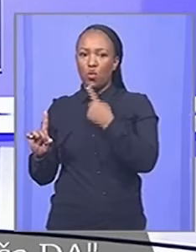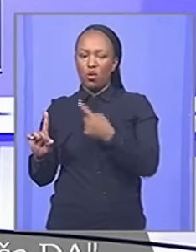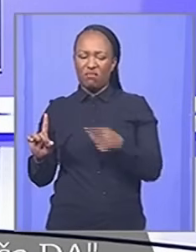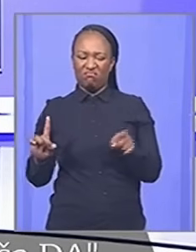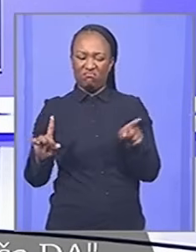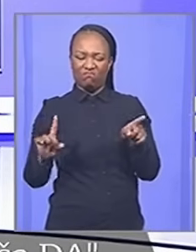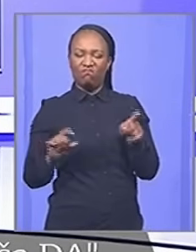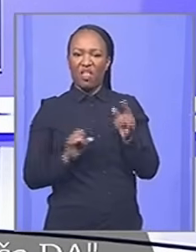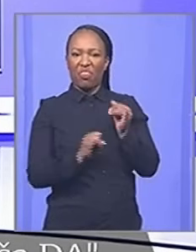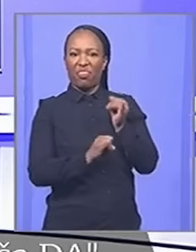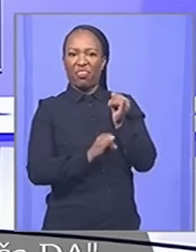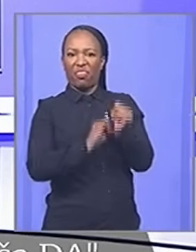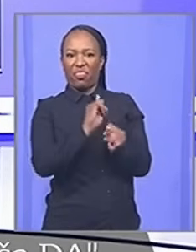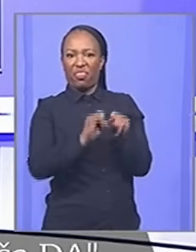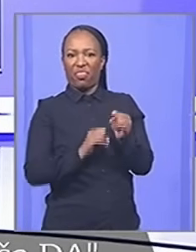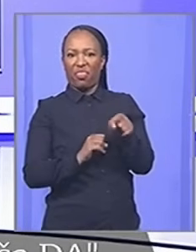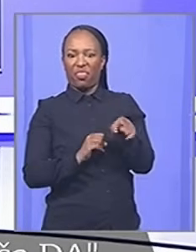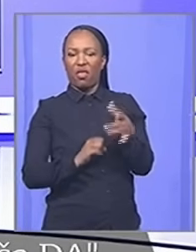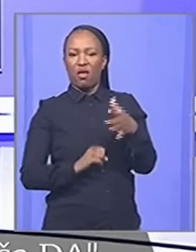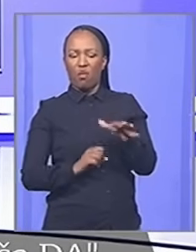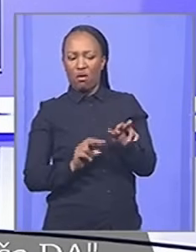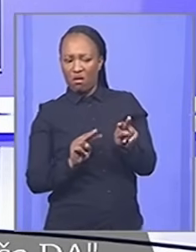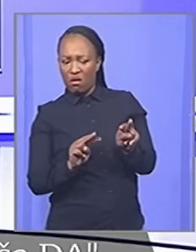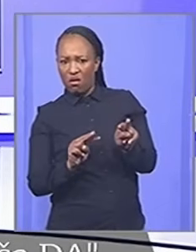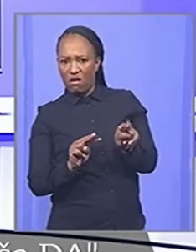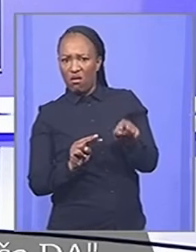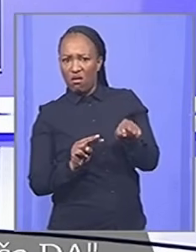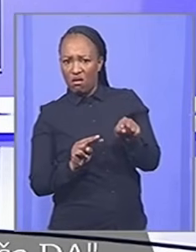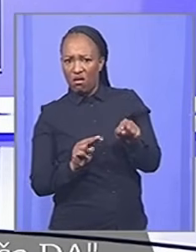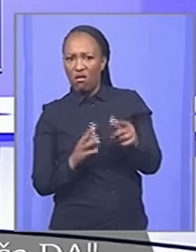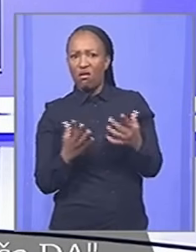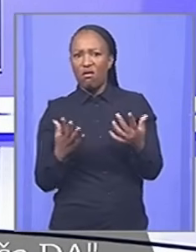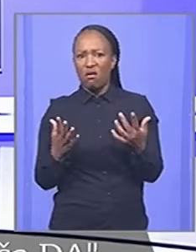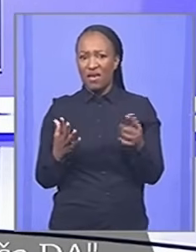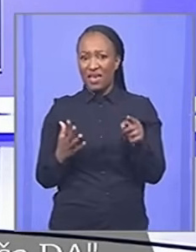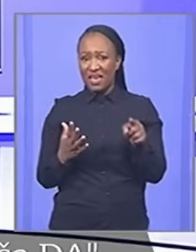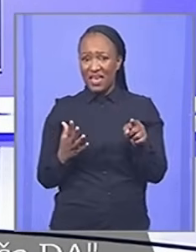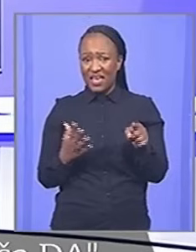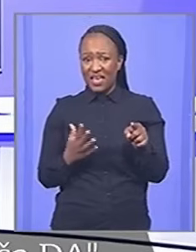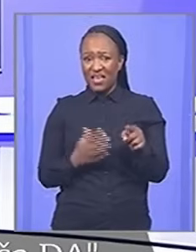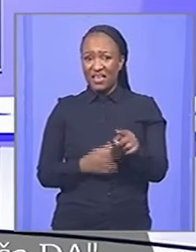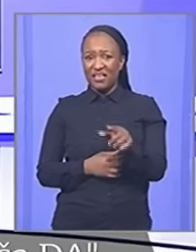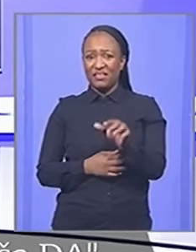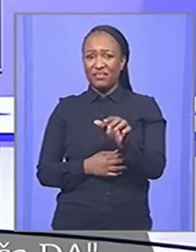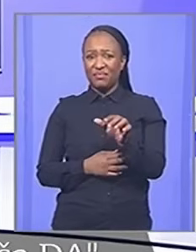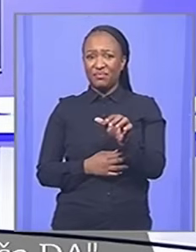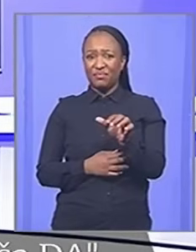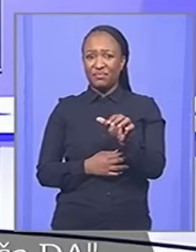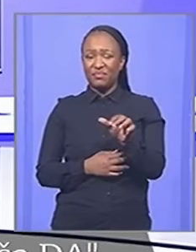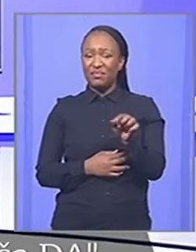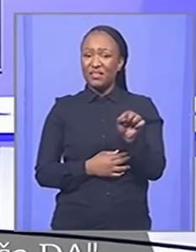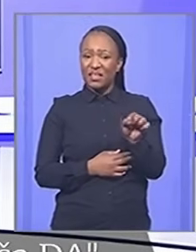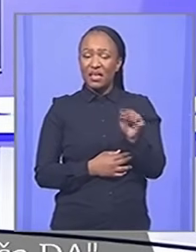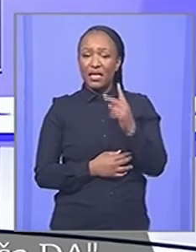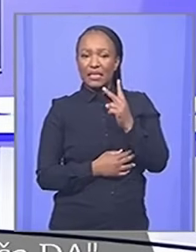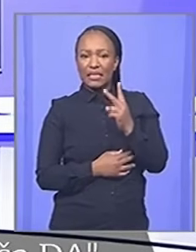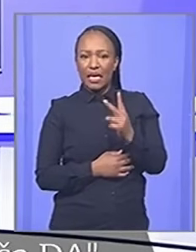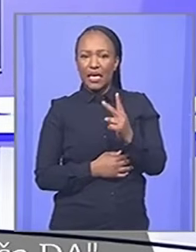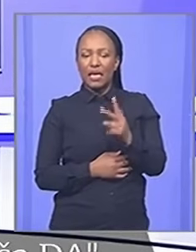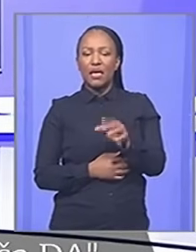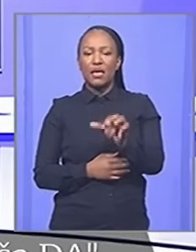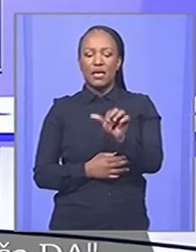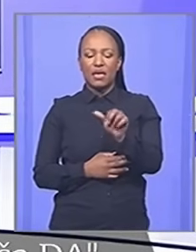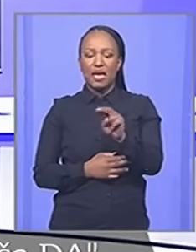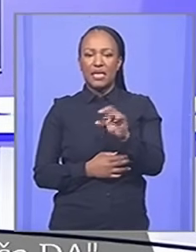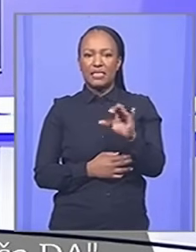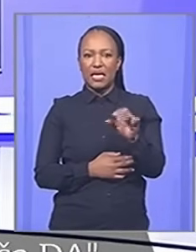Zille ka lebaka la tebelelo ya gagwe yeo go bonagalago ka re yeo ka yona go bonagalago gore